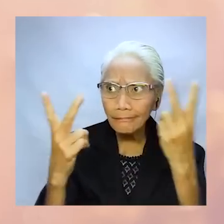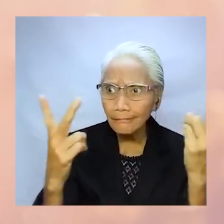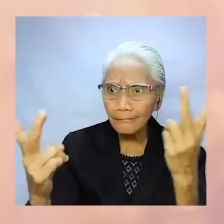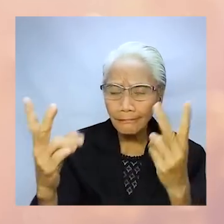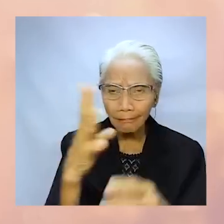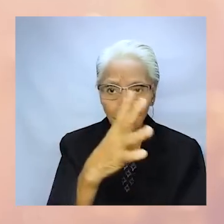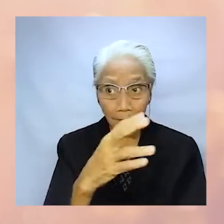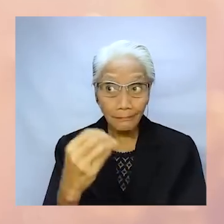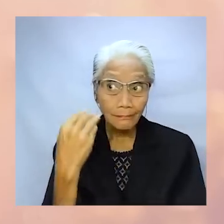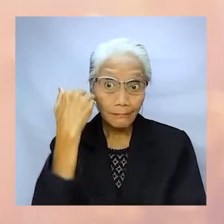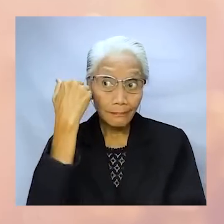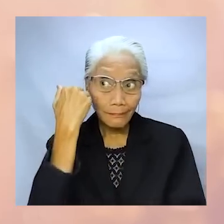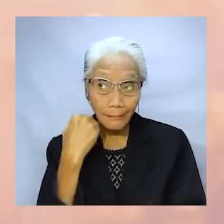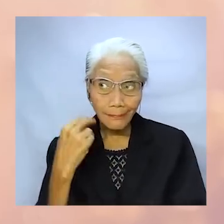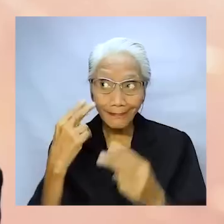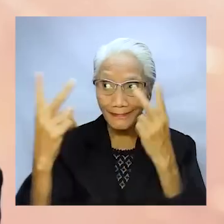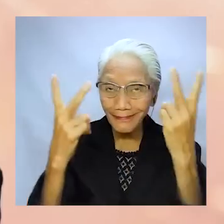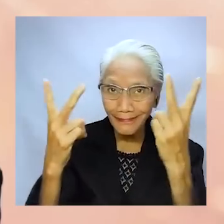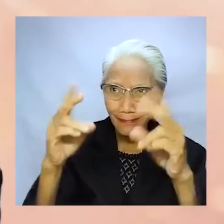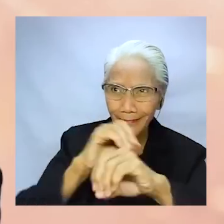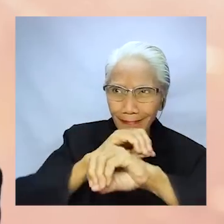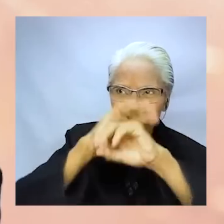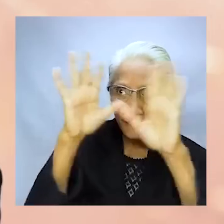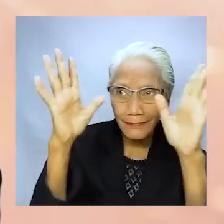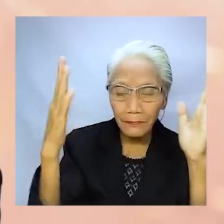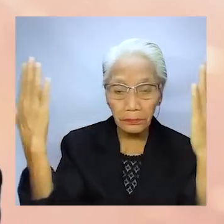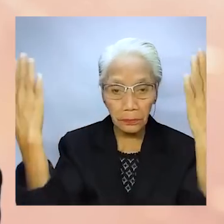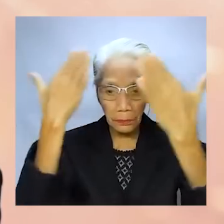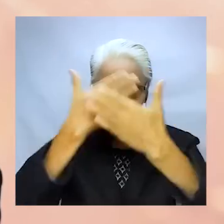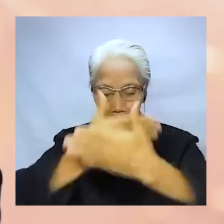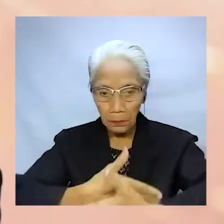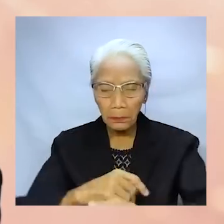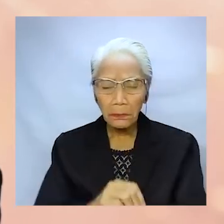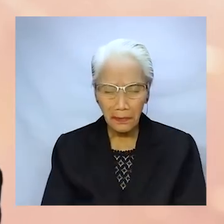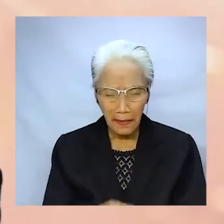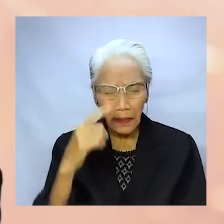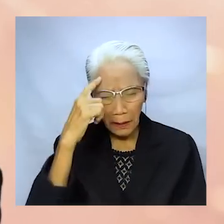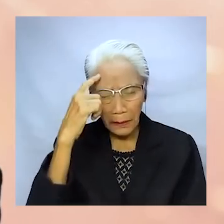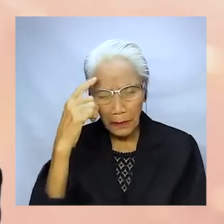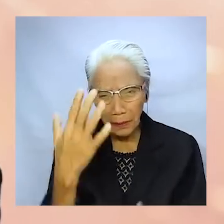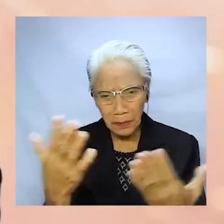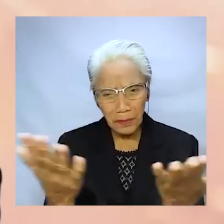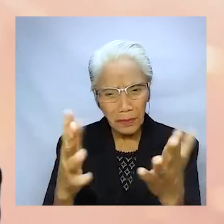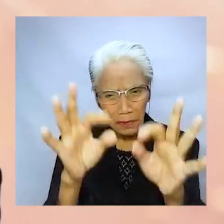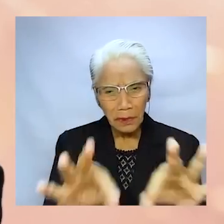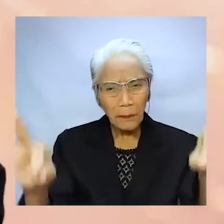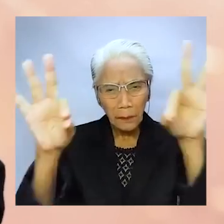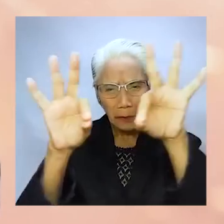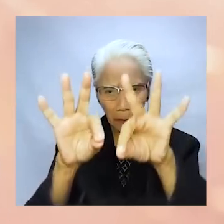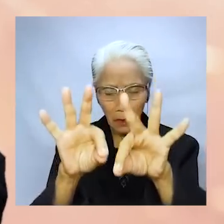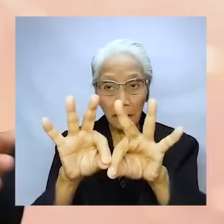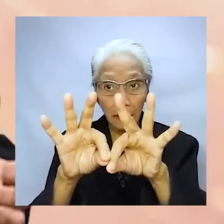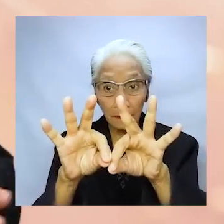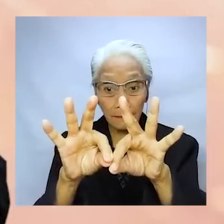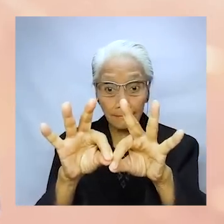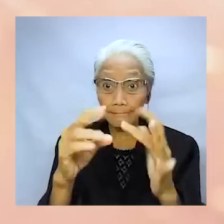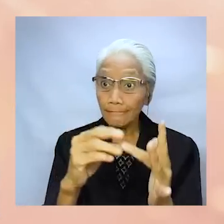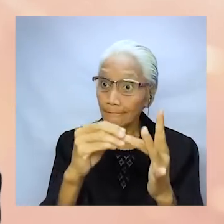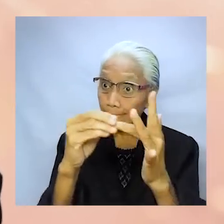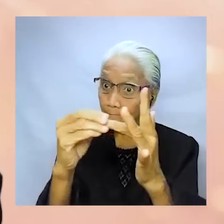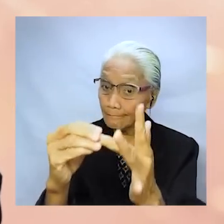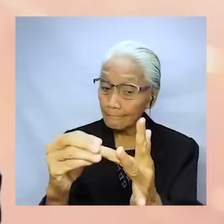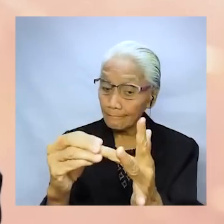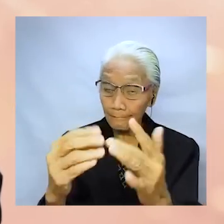light and darkness. I think this is important, especially as we face